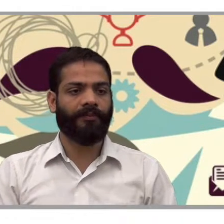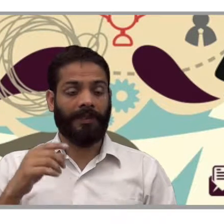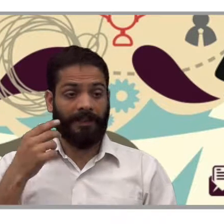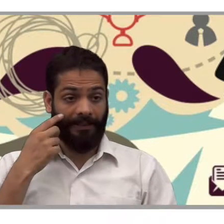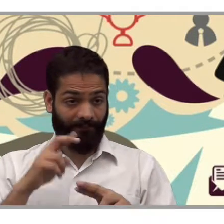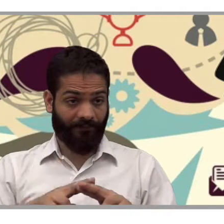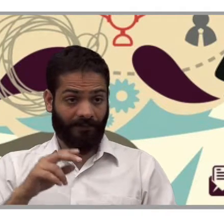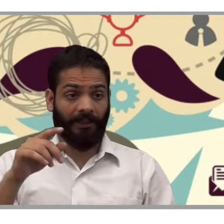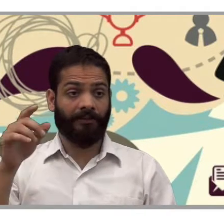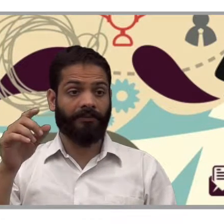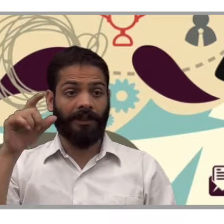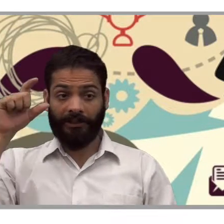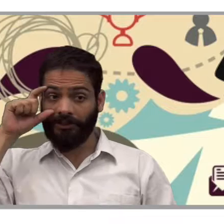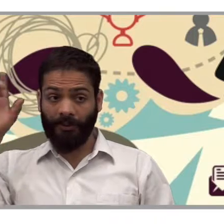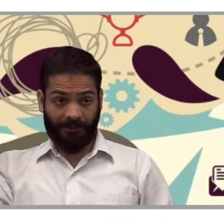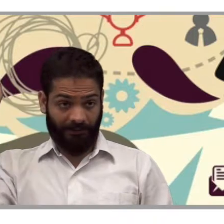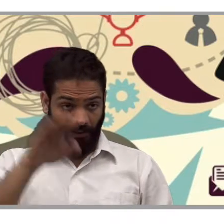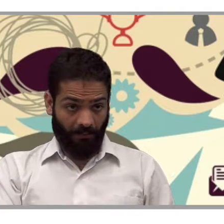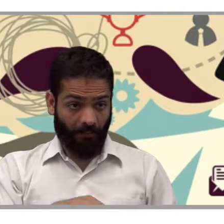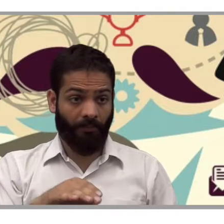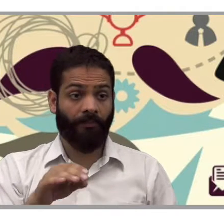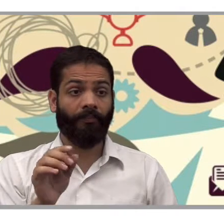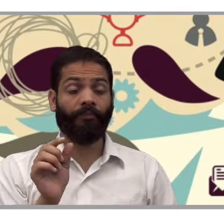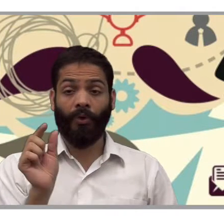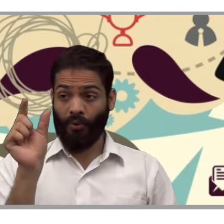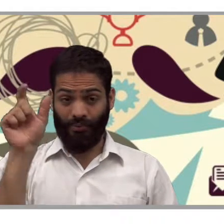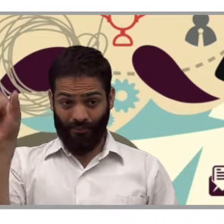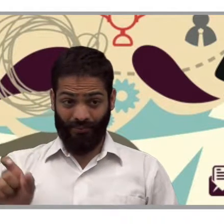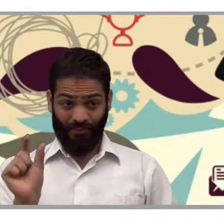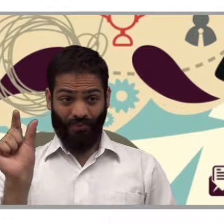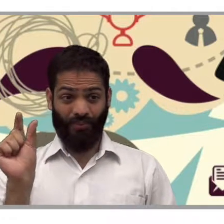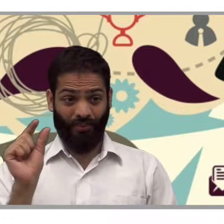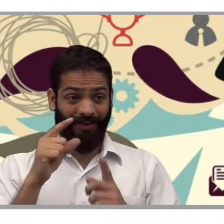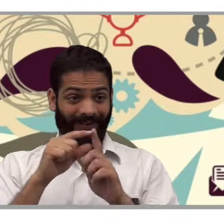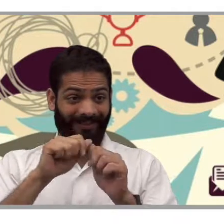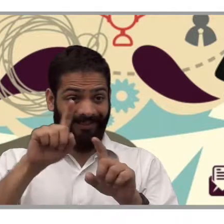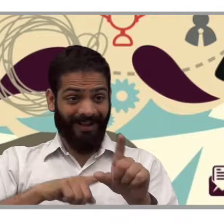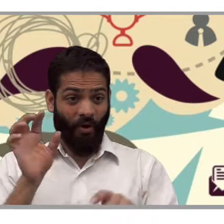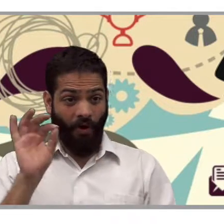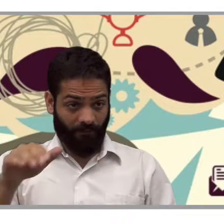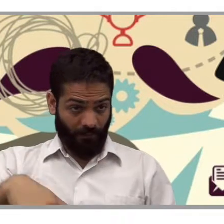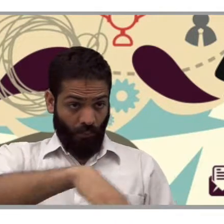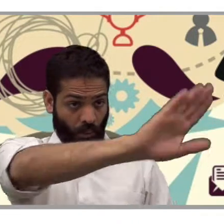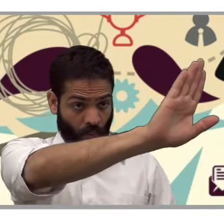back. For example, if Sibaji comes, Uday will go to office.